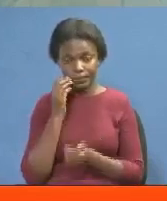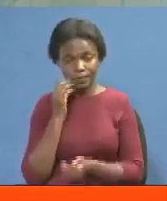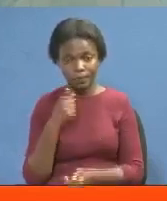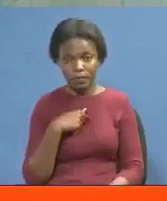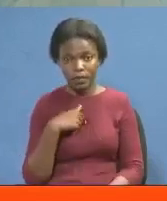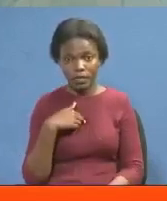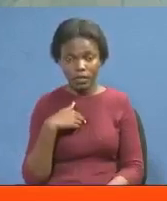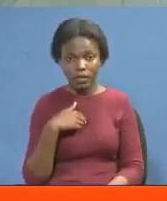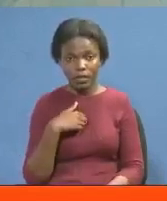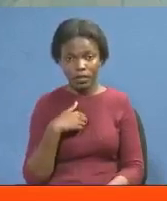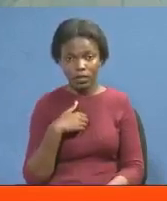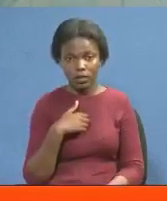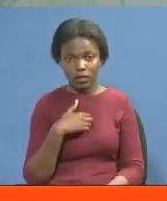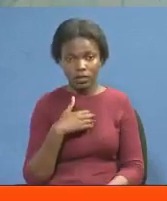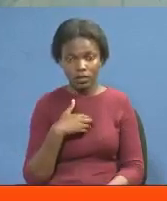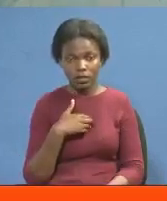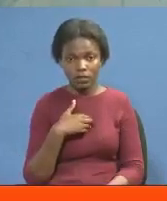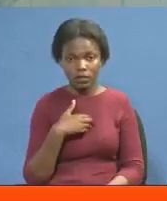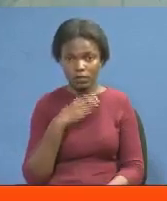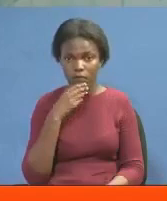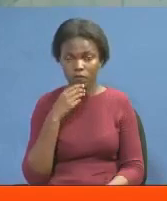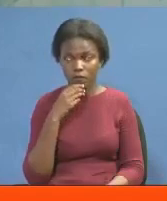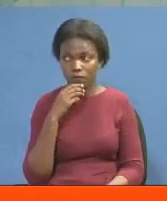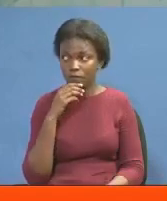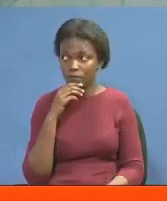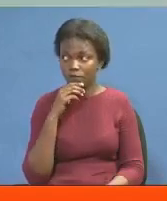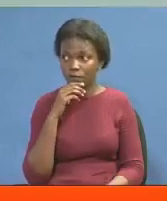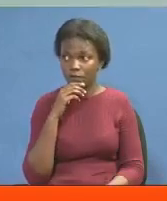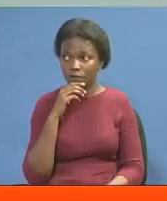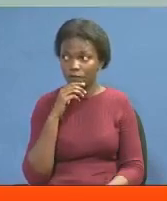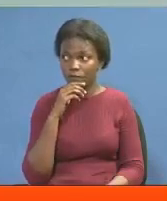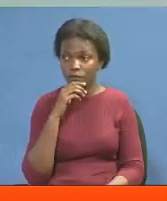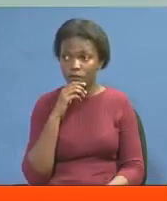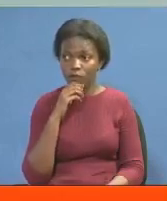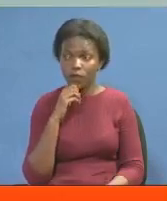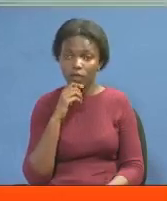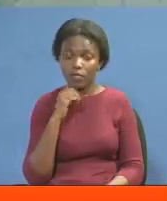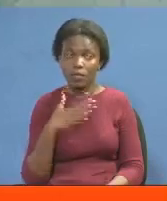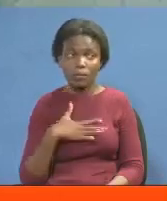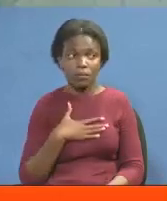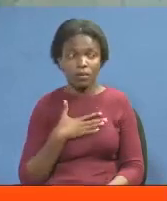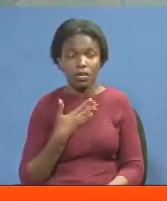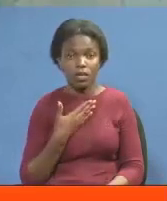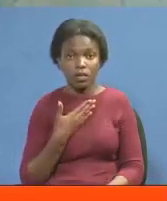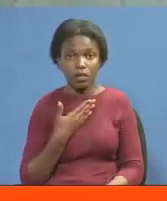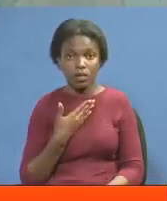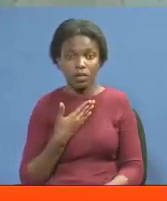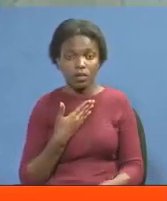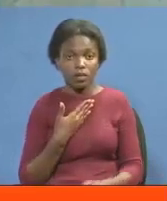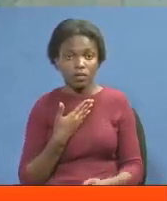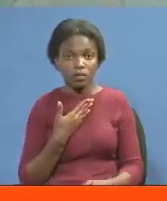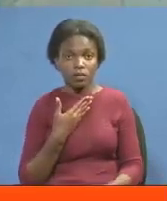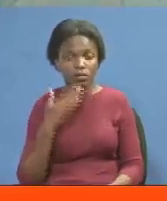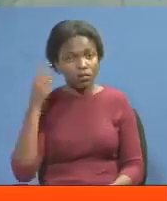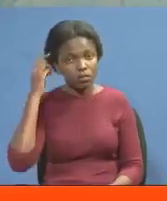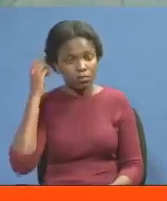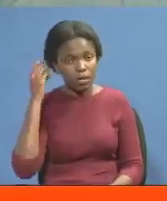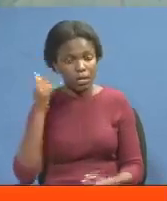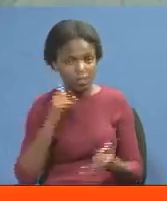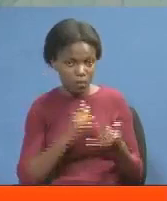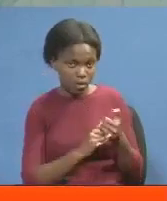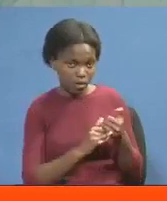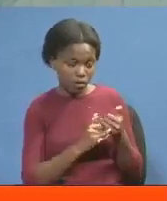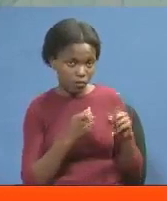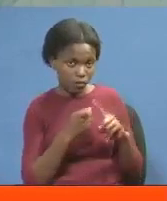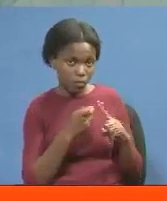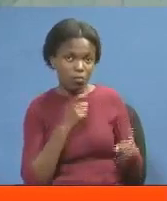if we have time. My father... You have maybe like two? 2 minutes. My father married a Somali from Tanzania.